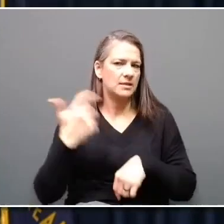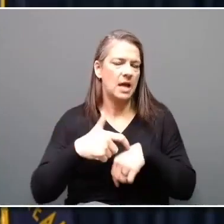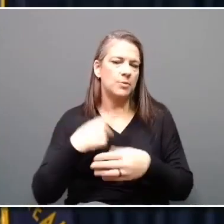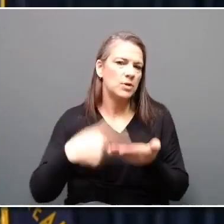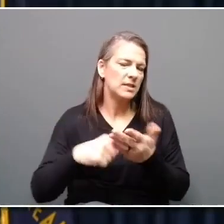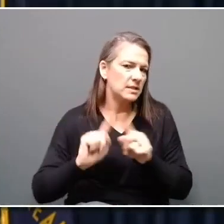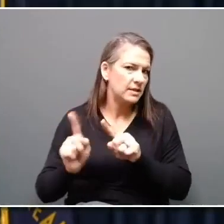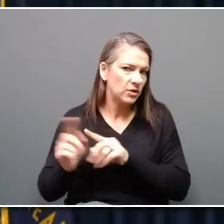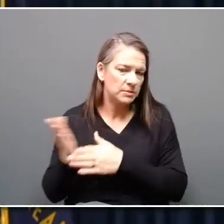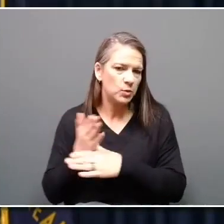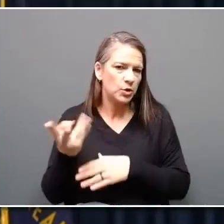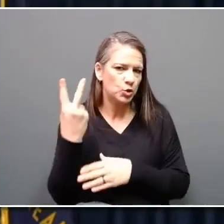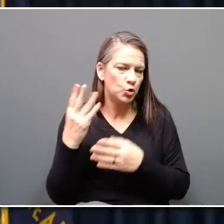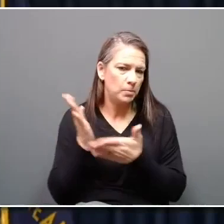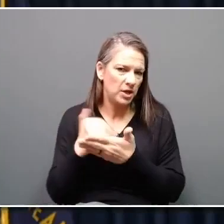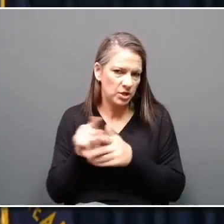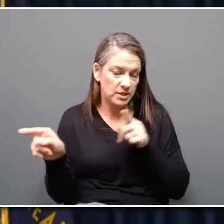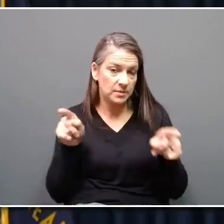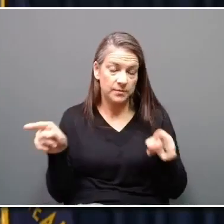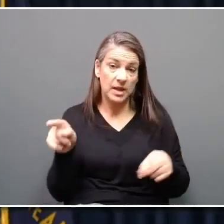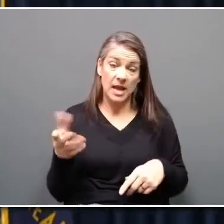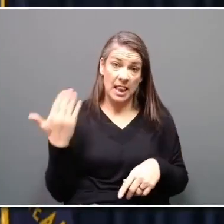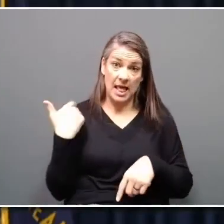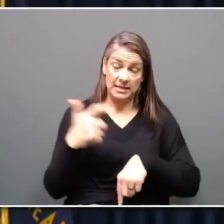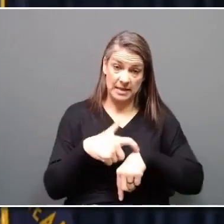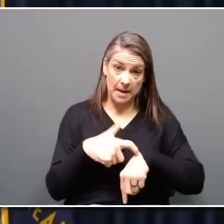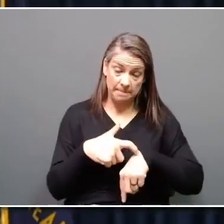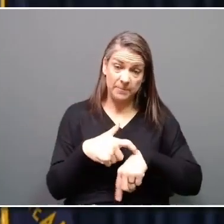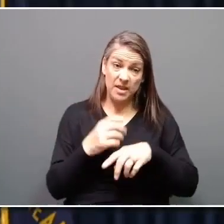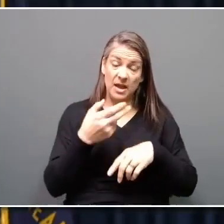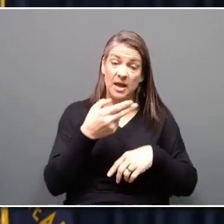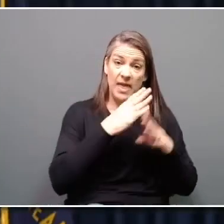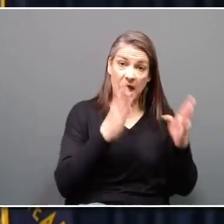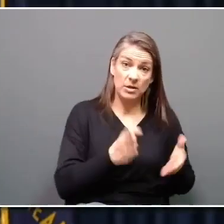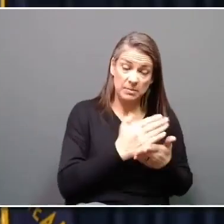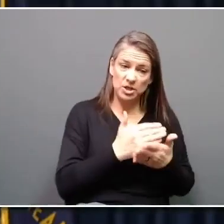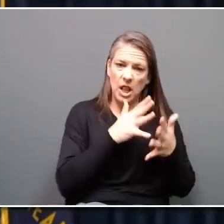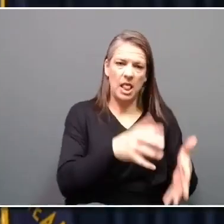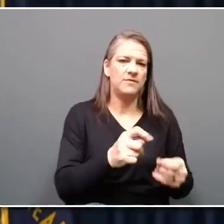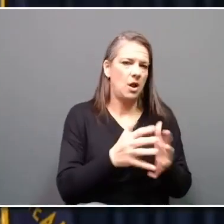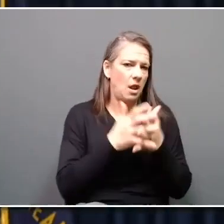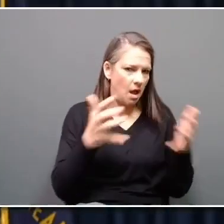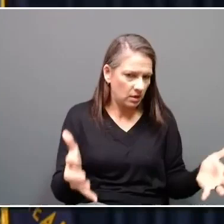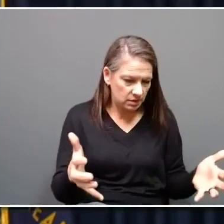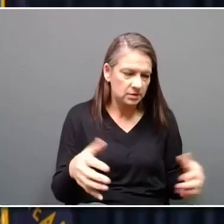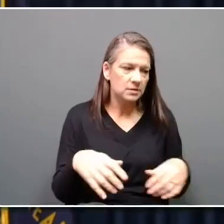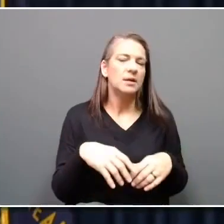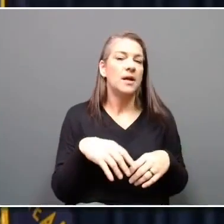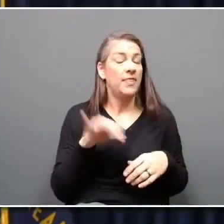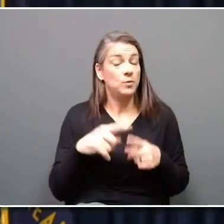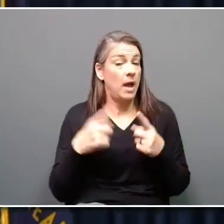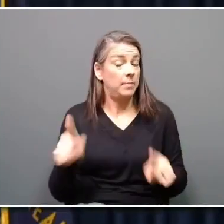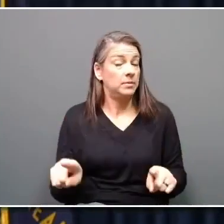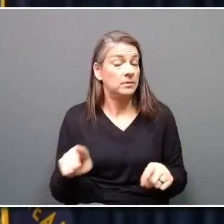between the 2 budgets. I will tell you, last time, the House budget left out a ton. There were a number of mistakes in it. That's what happens when you try